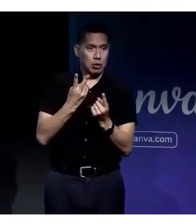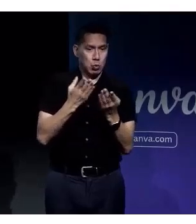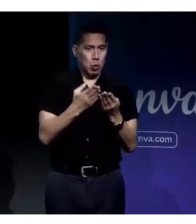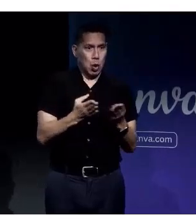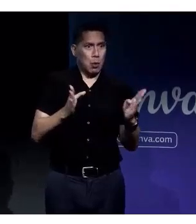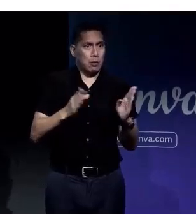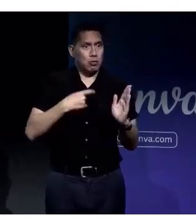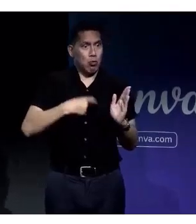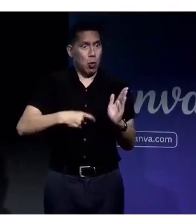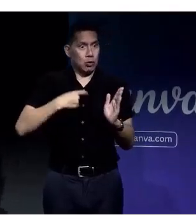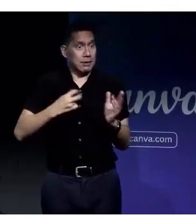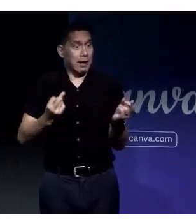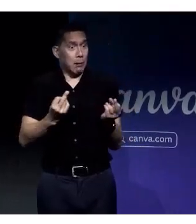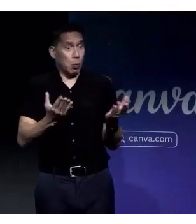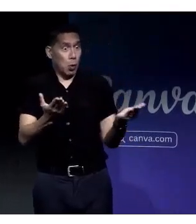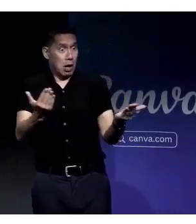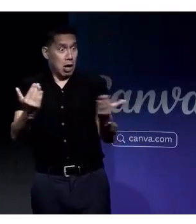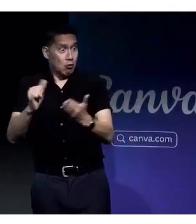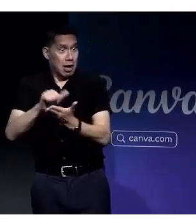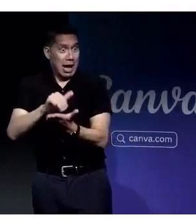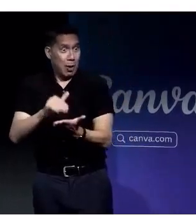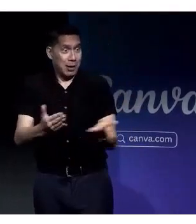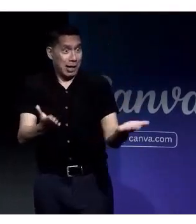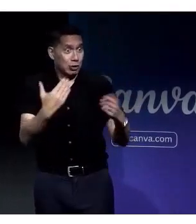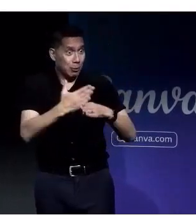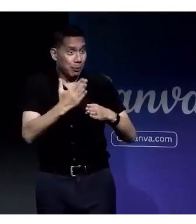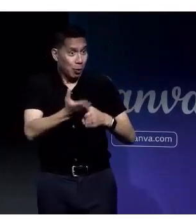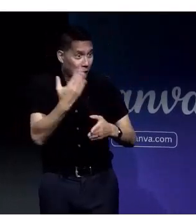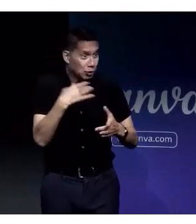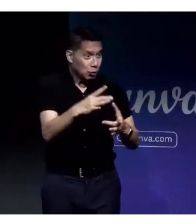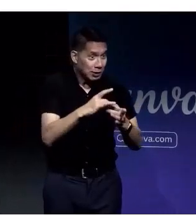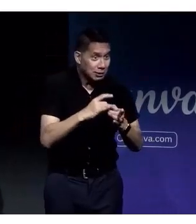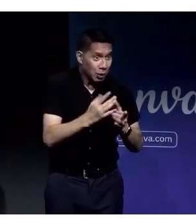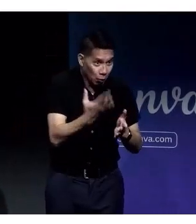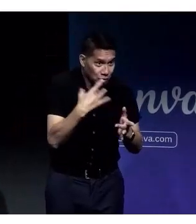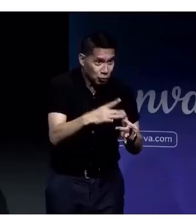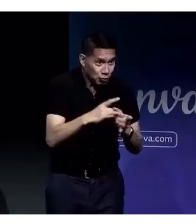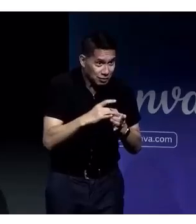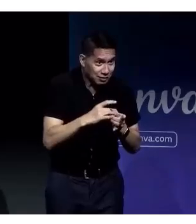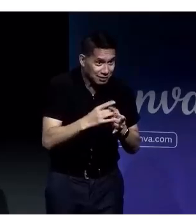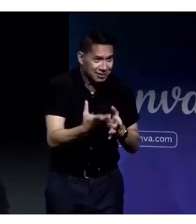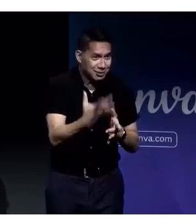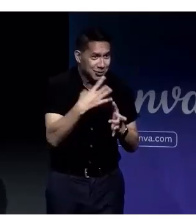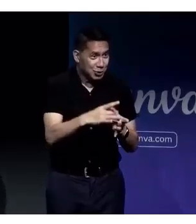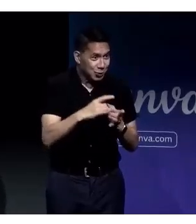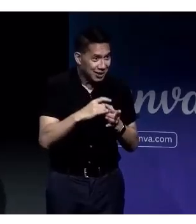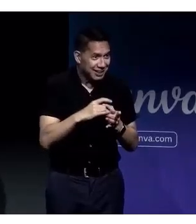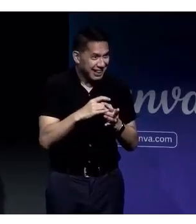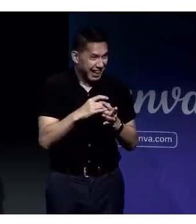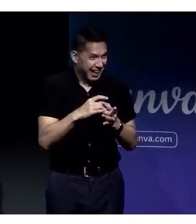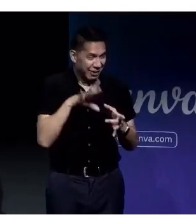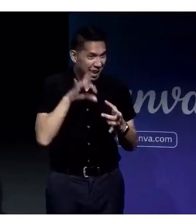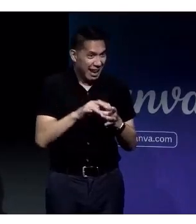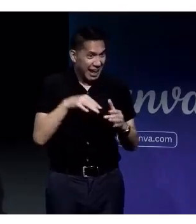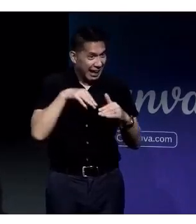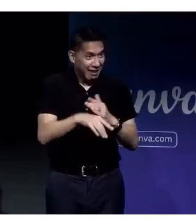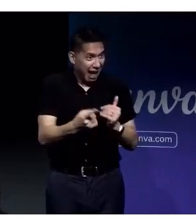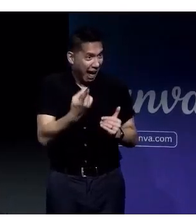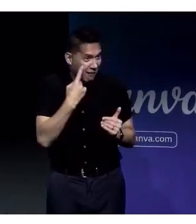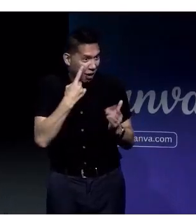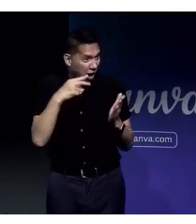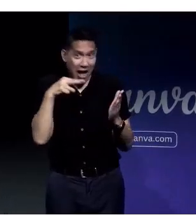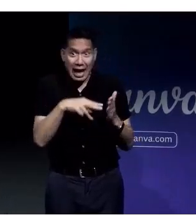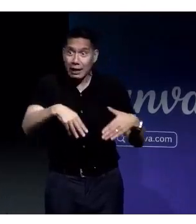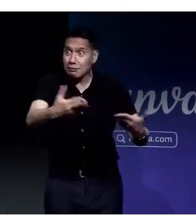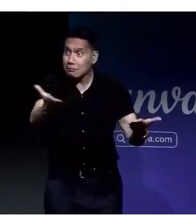roles right now. If you want to come and join me, look me up on LinkedIn, let's have a chat at drinks.